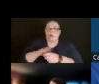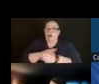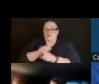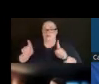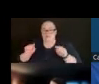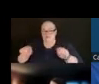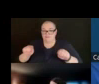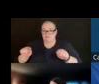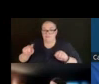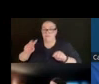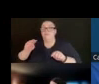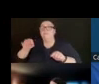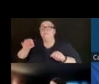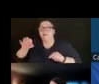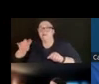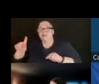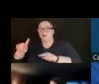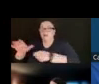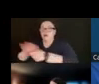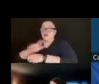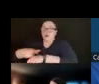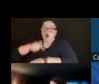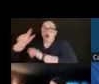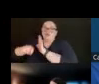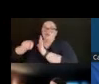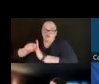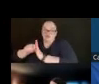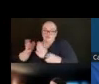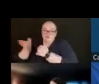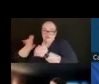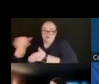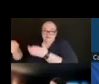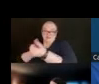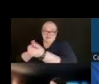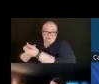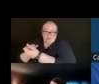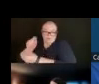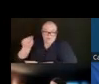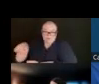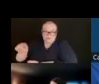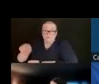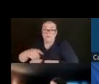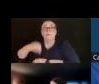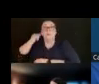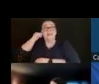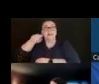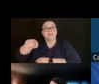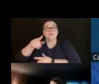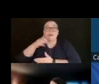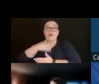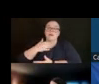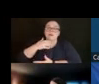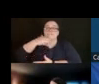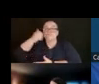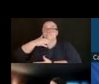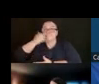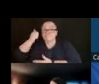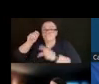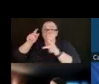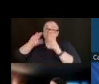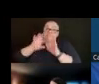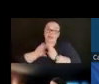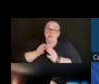long-term services and supports. If you've ever had an elderly parent go into a nursing home, you may have been shocked to discover